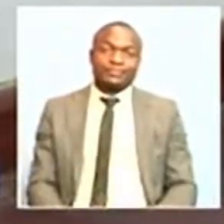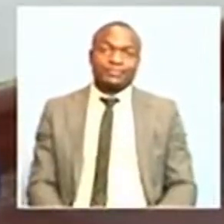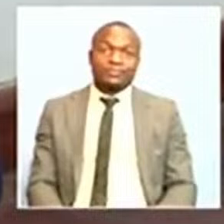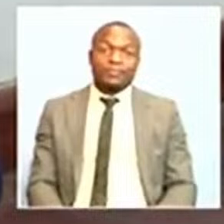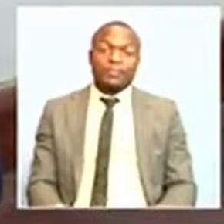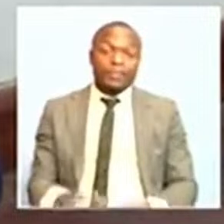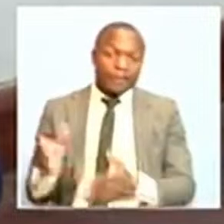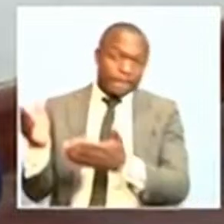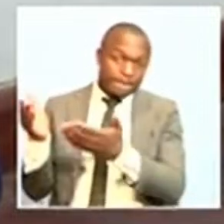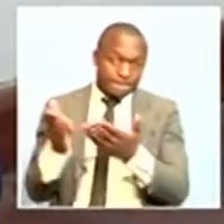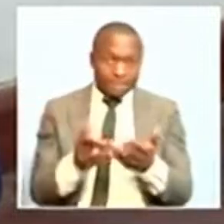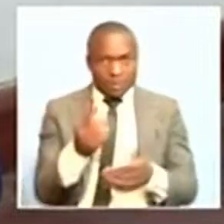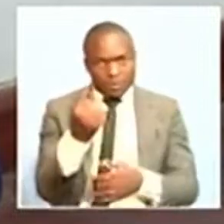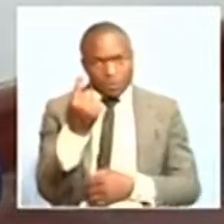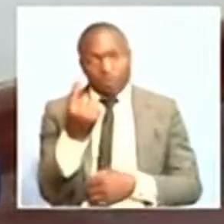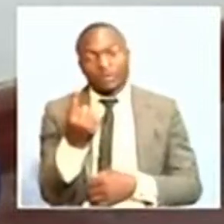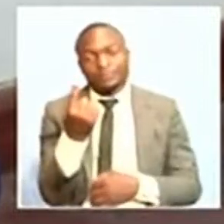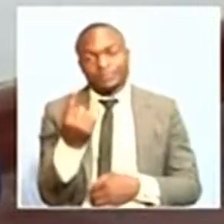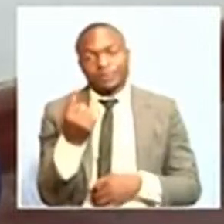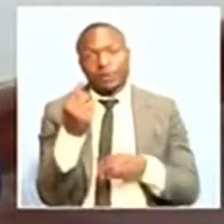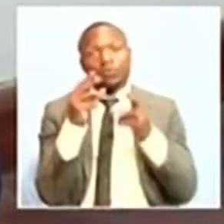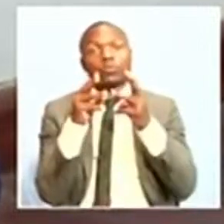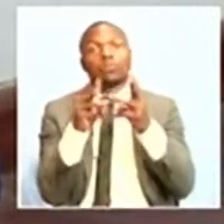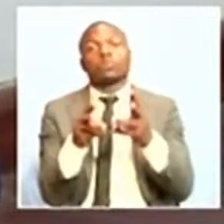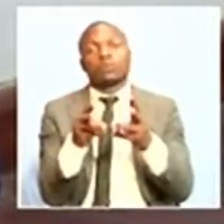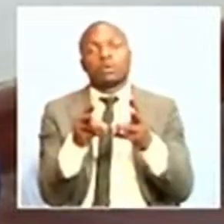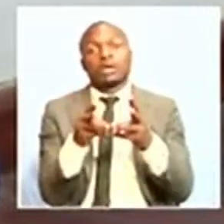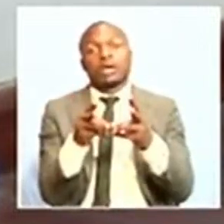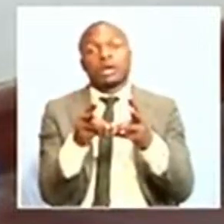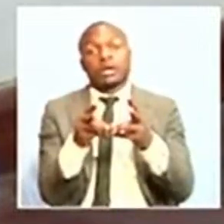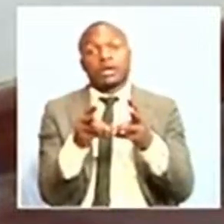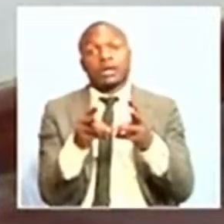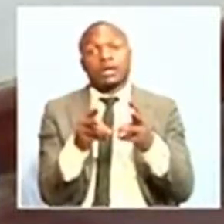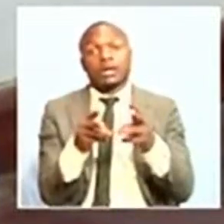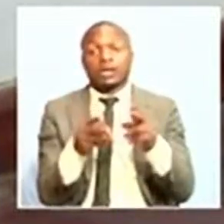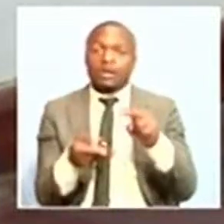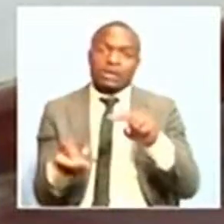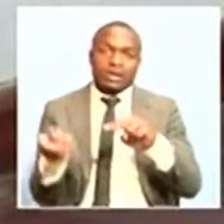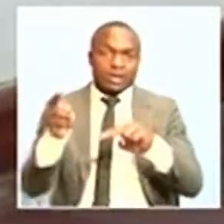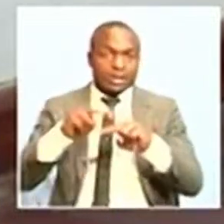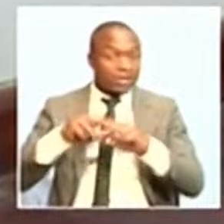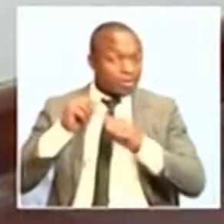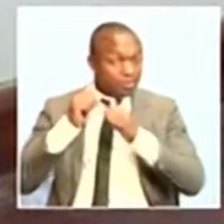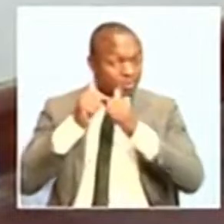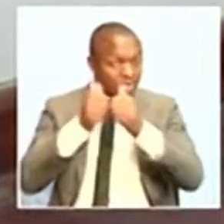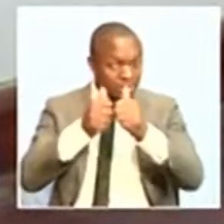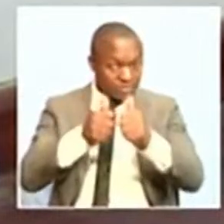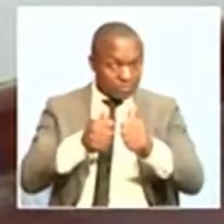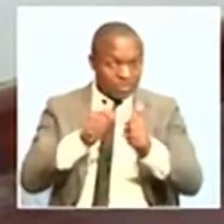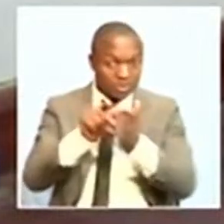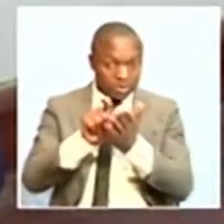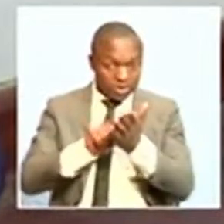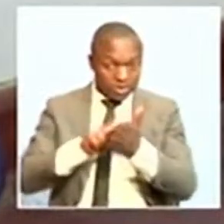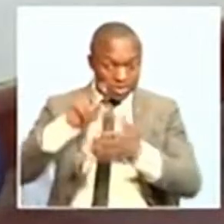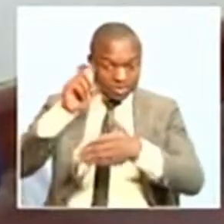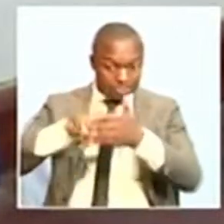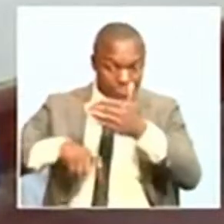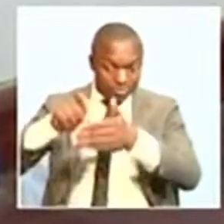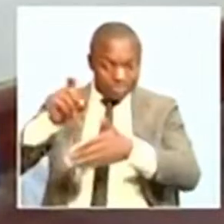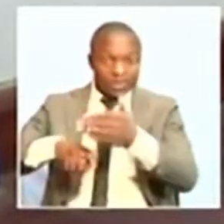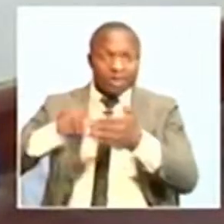we bring out one possible way of enhancing compliance regarding presumptive taxes, in that it should be a